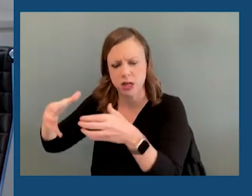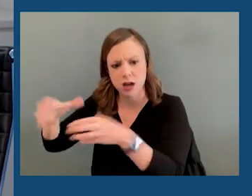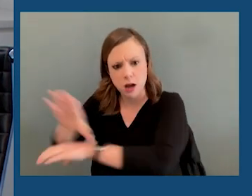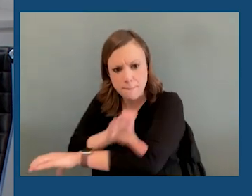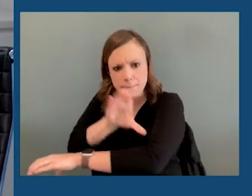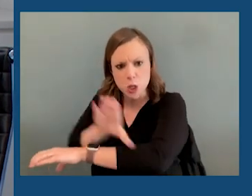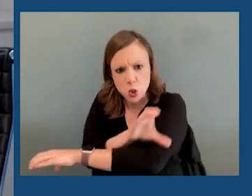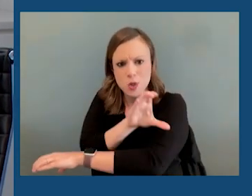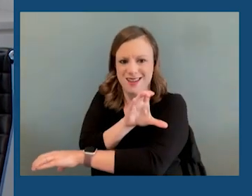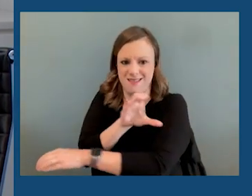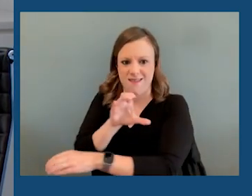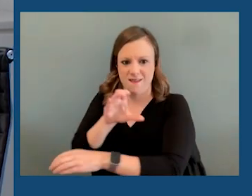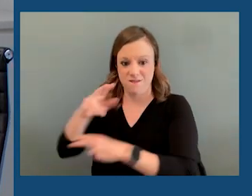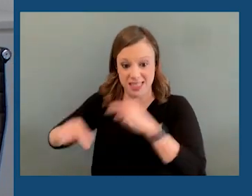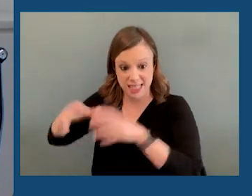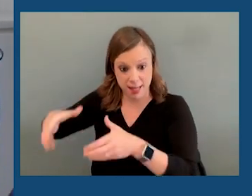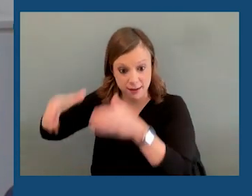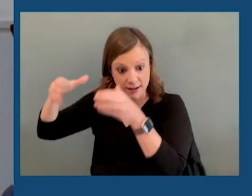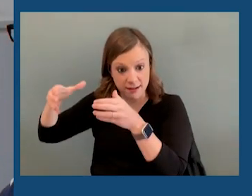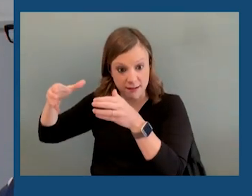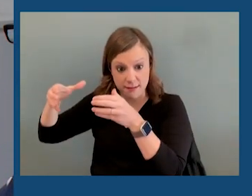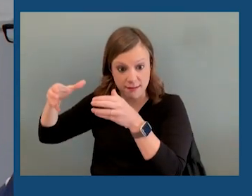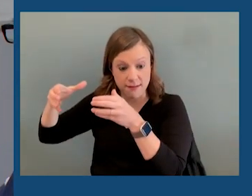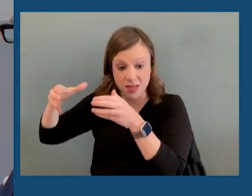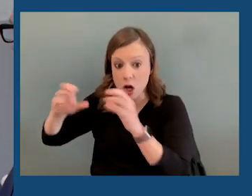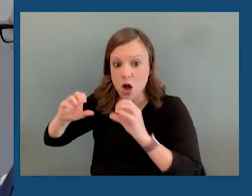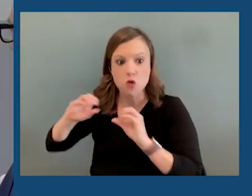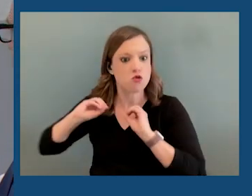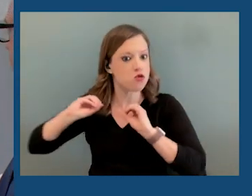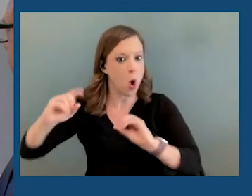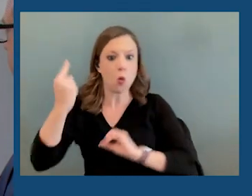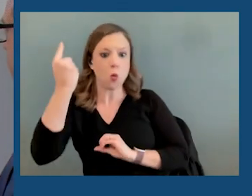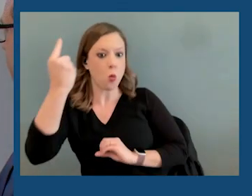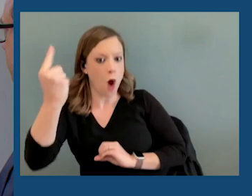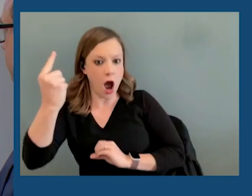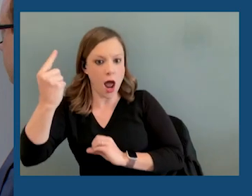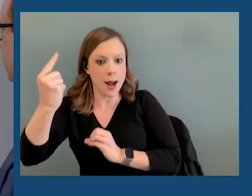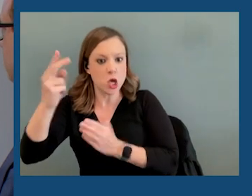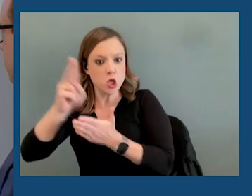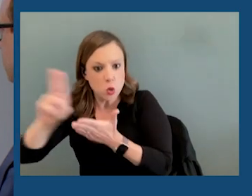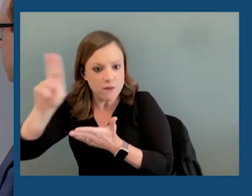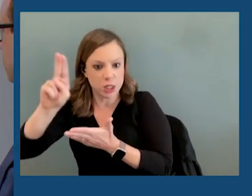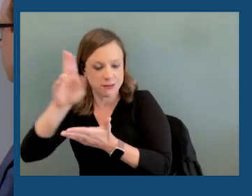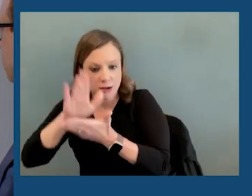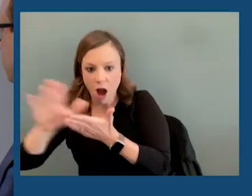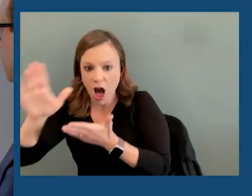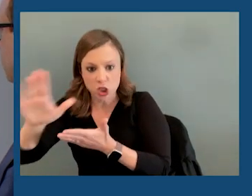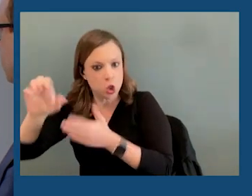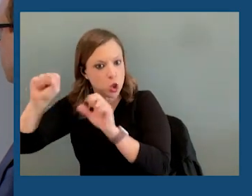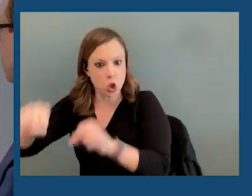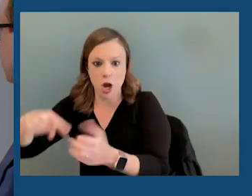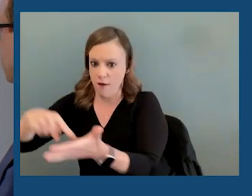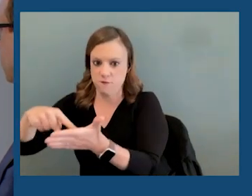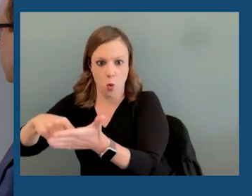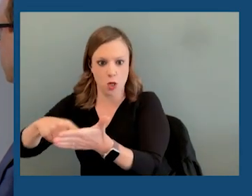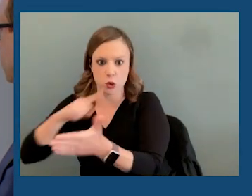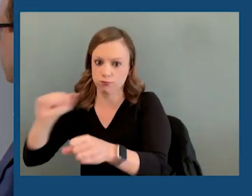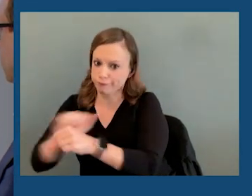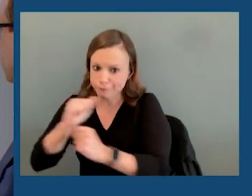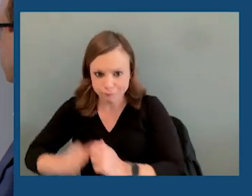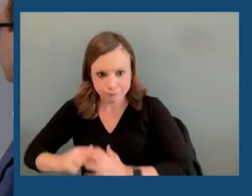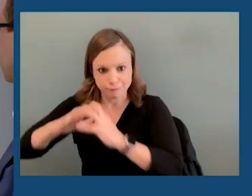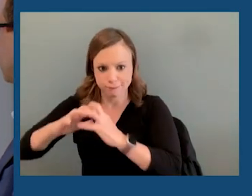no one academic institution could ever afford to achieve. And